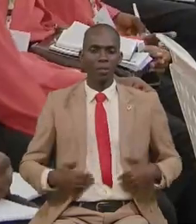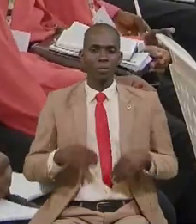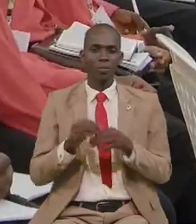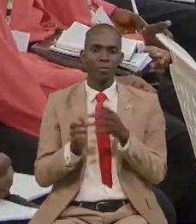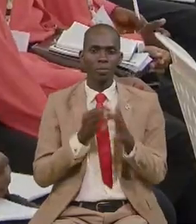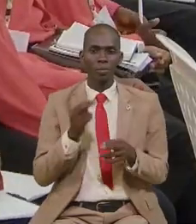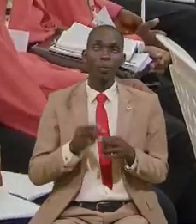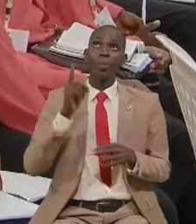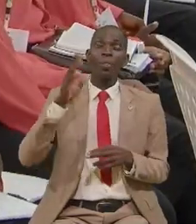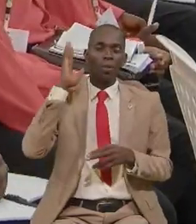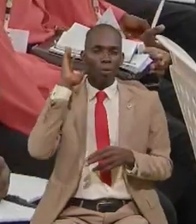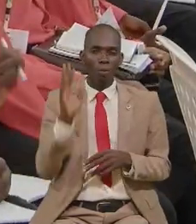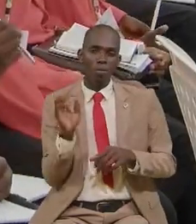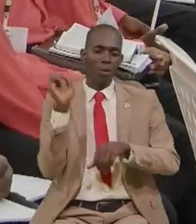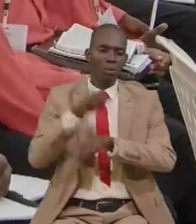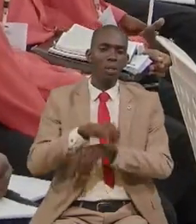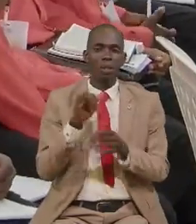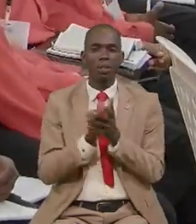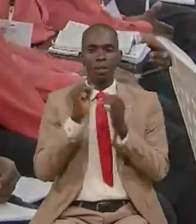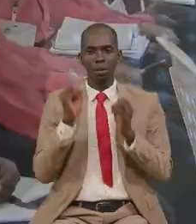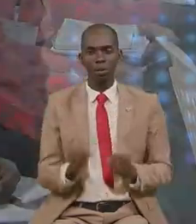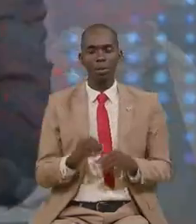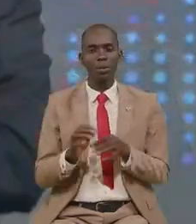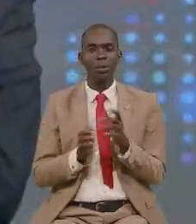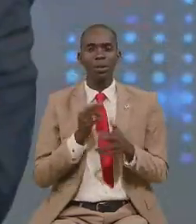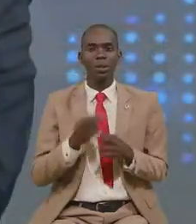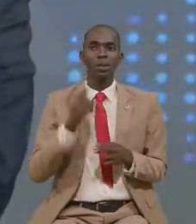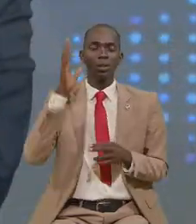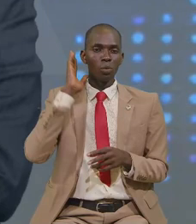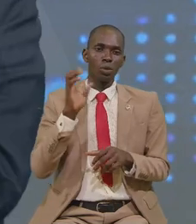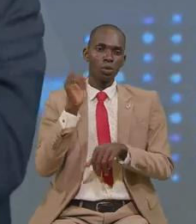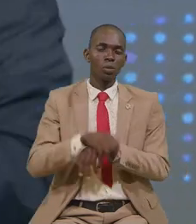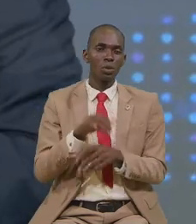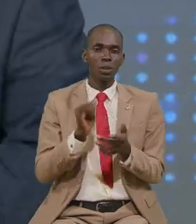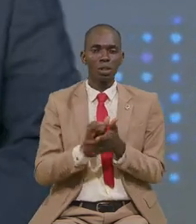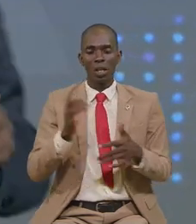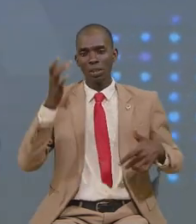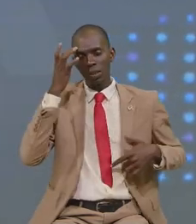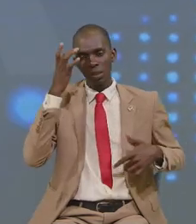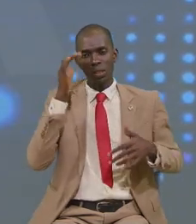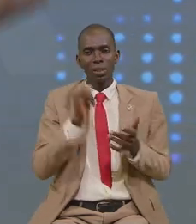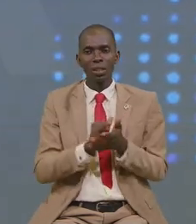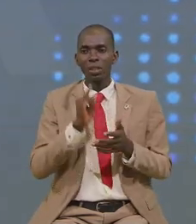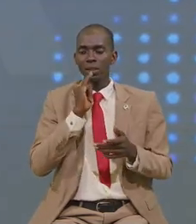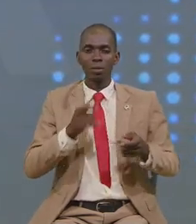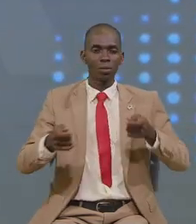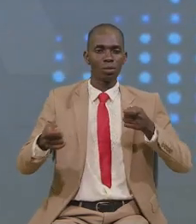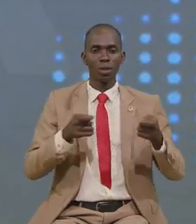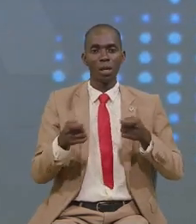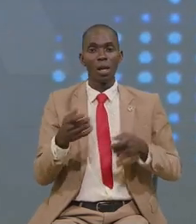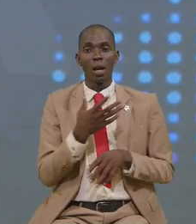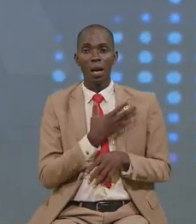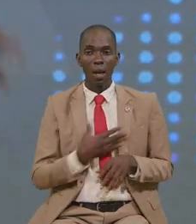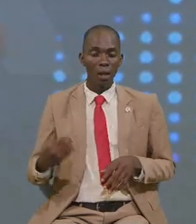subdue that power. He'll subdue that sickness that is reigning. And he, Christ,